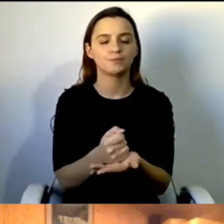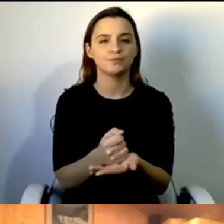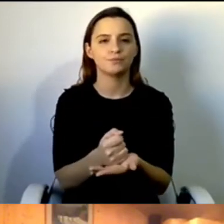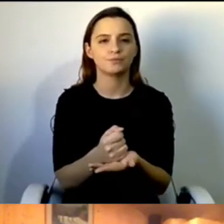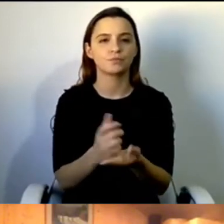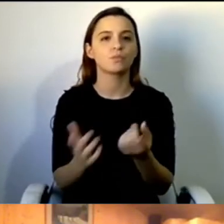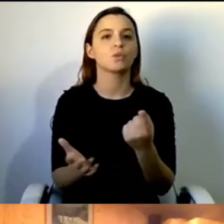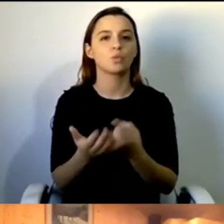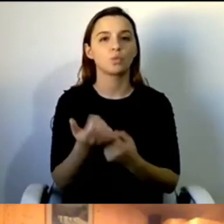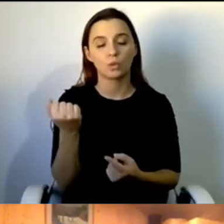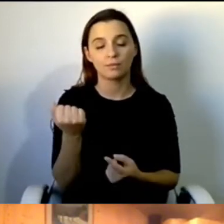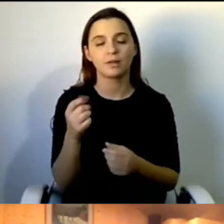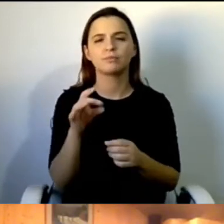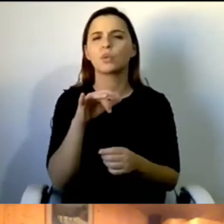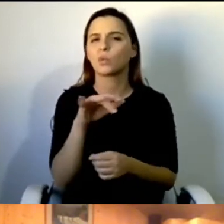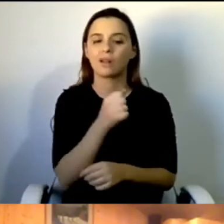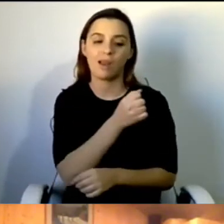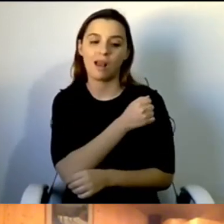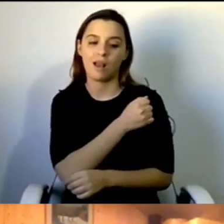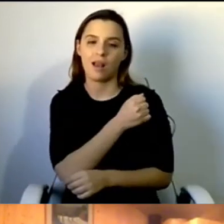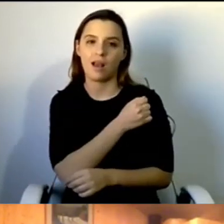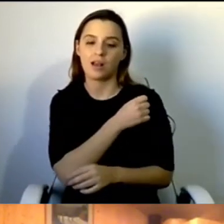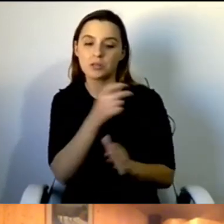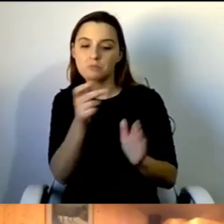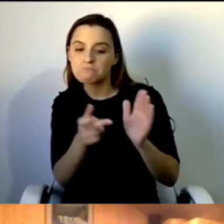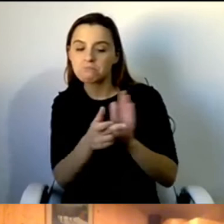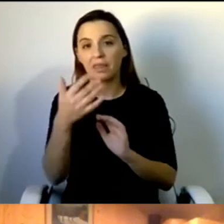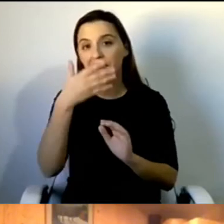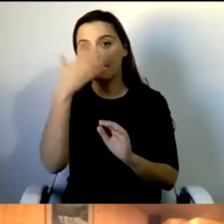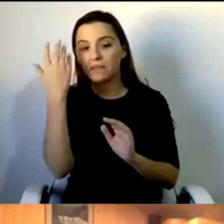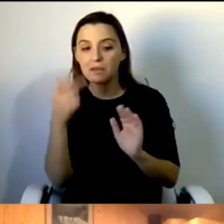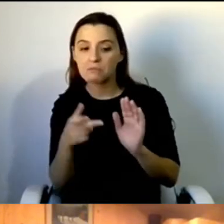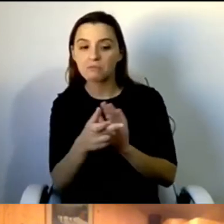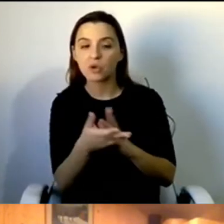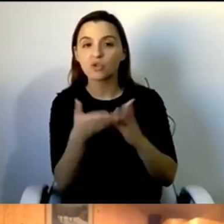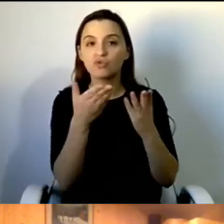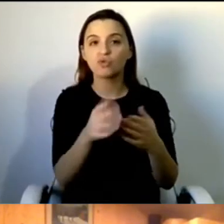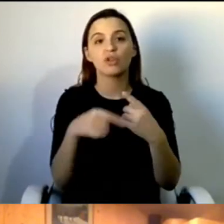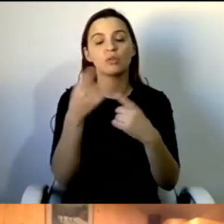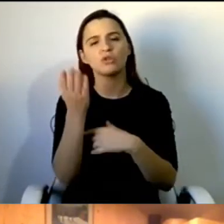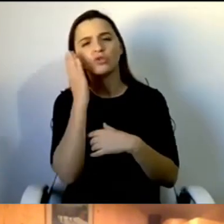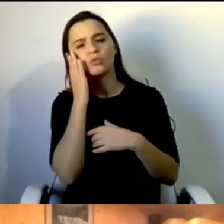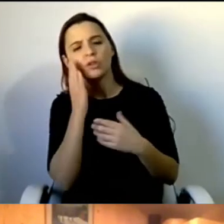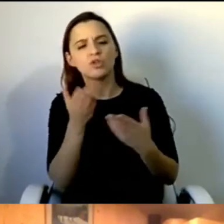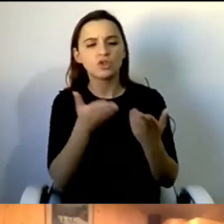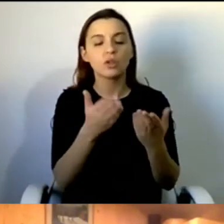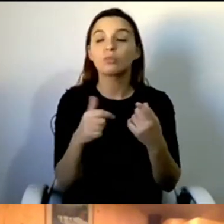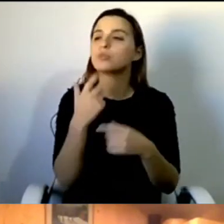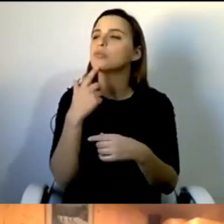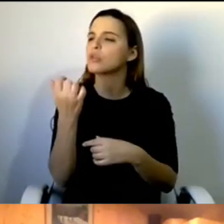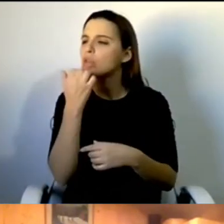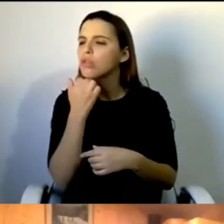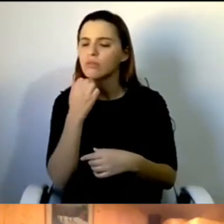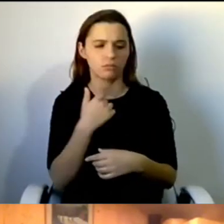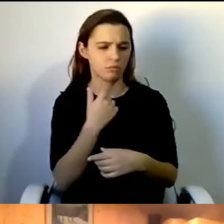friends, are you guys happy with this solution? And of course they weren't. He said, I'd like to go to the bar on Saturday or on Friday and I can't this